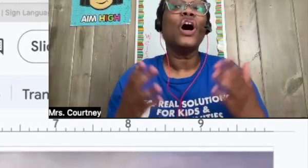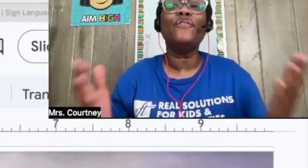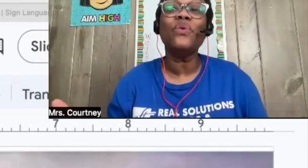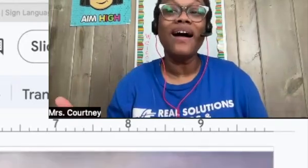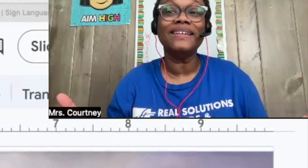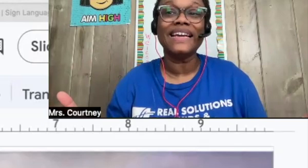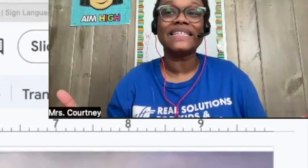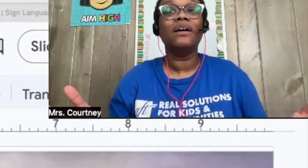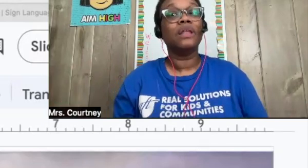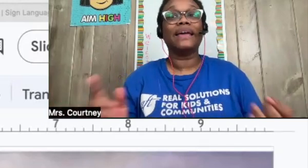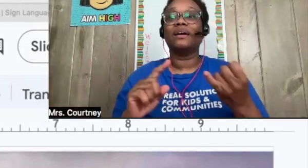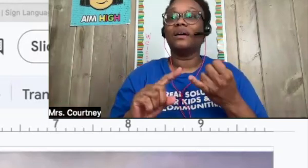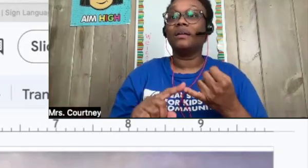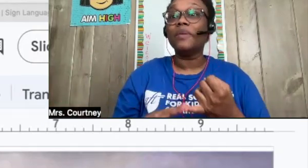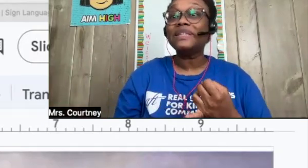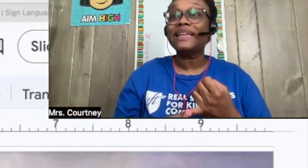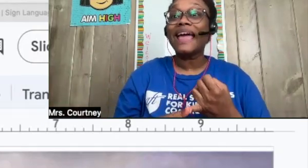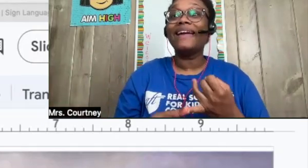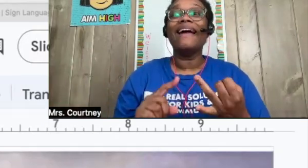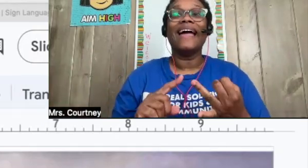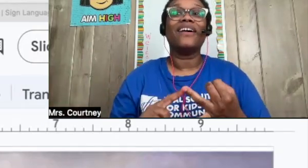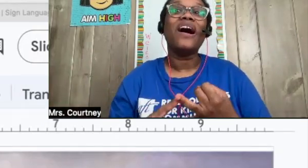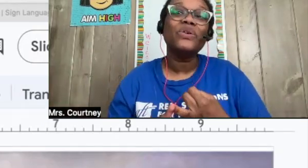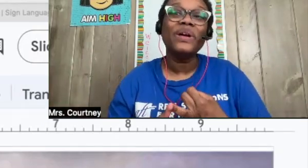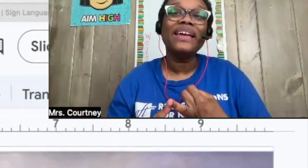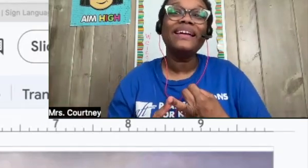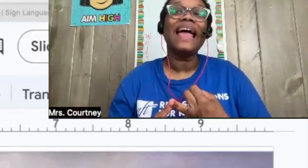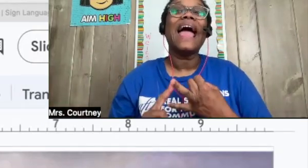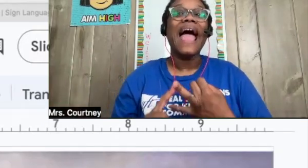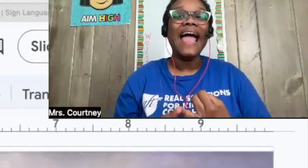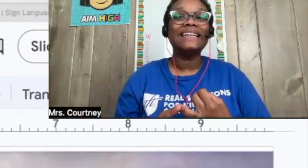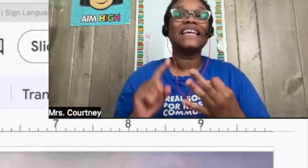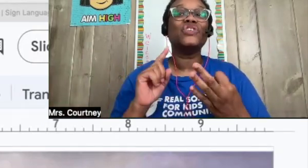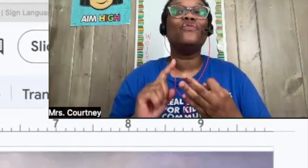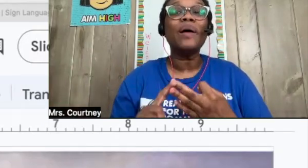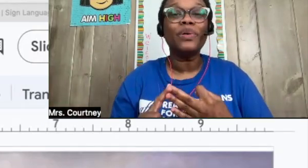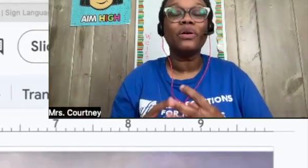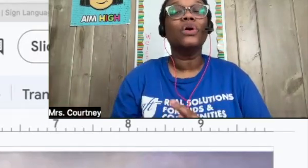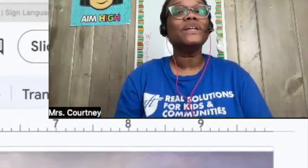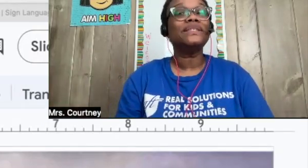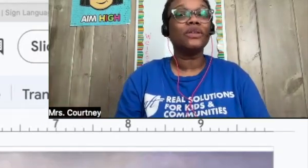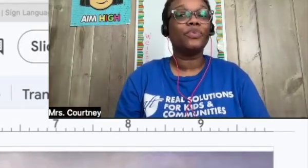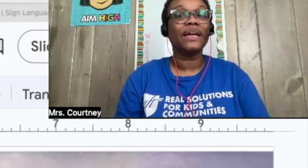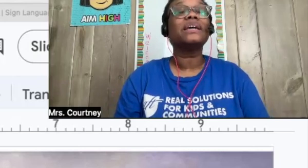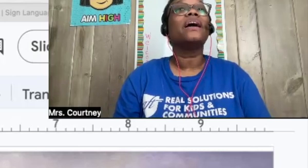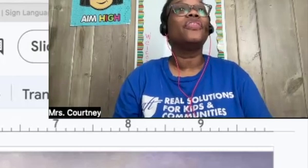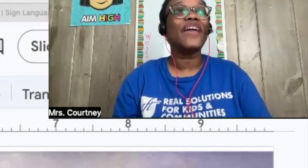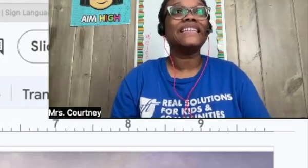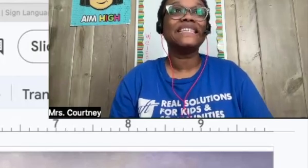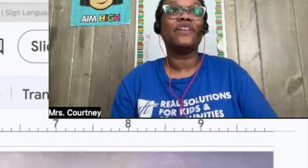have a few holidays like Columbus Day and Halloween, and in November, we